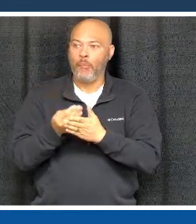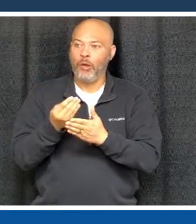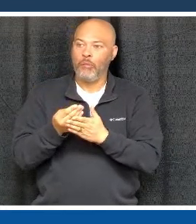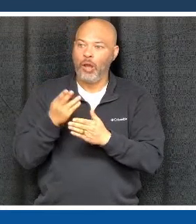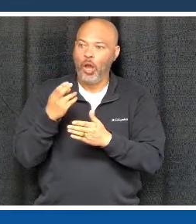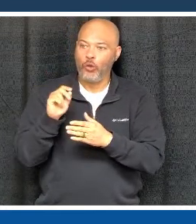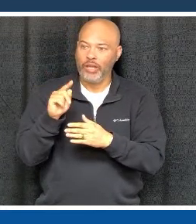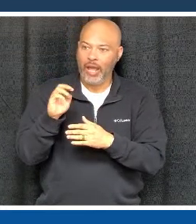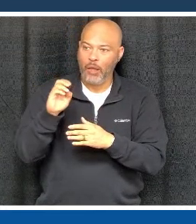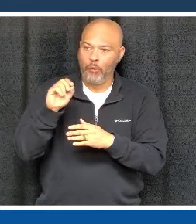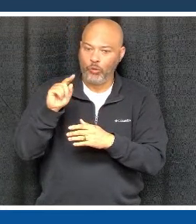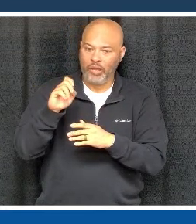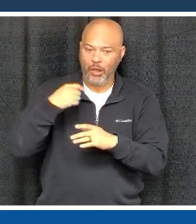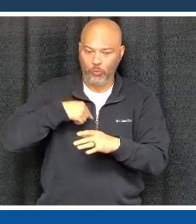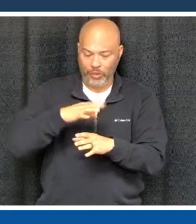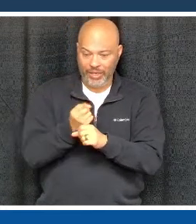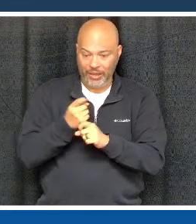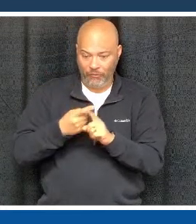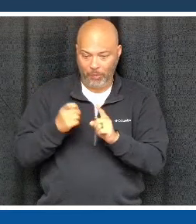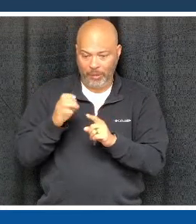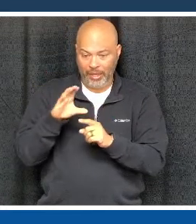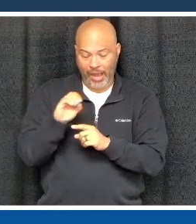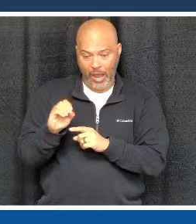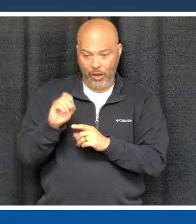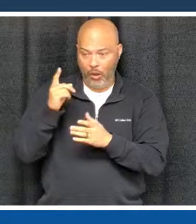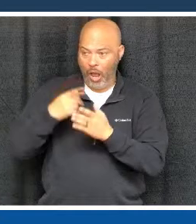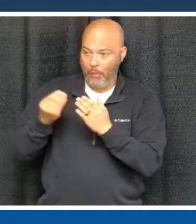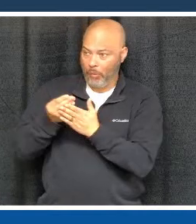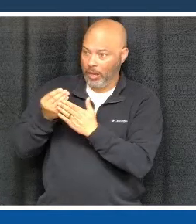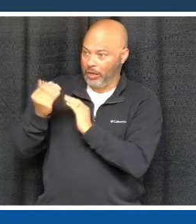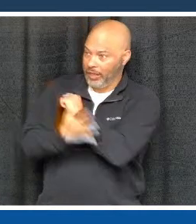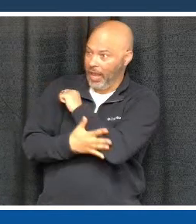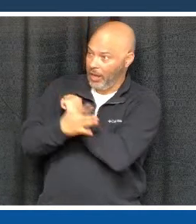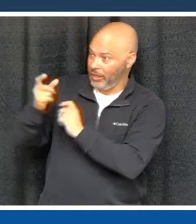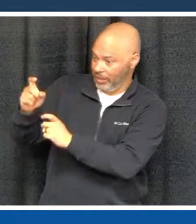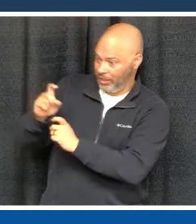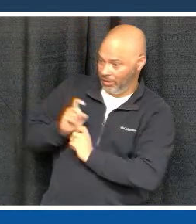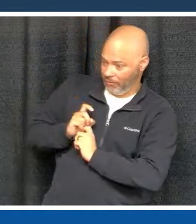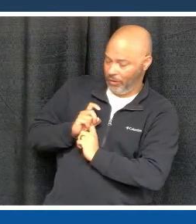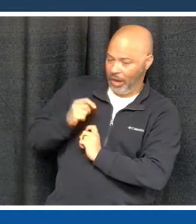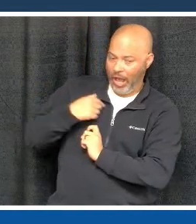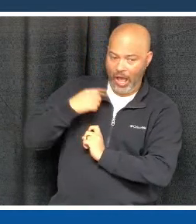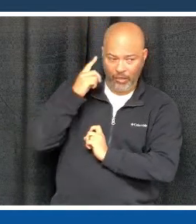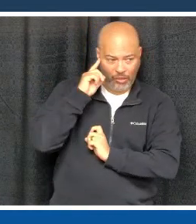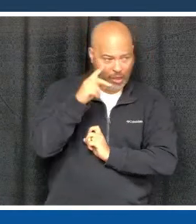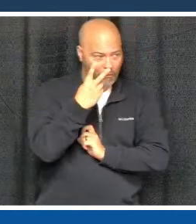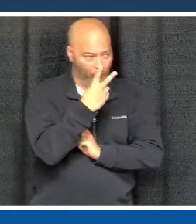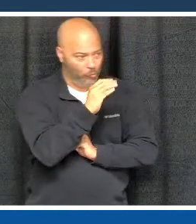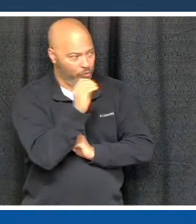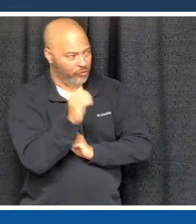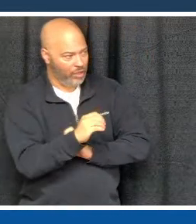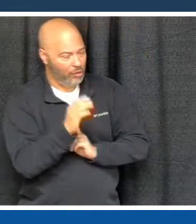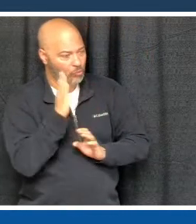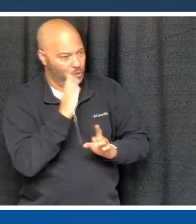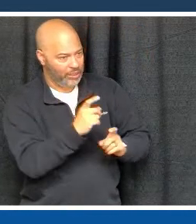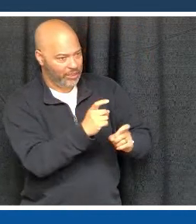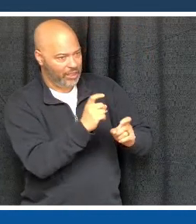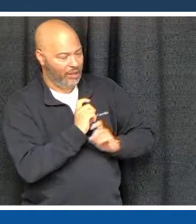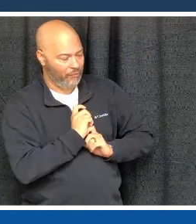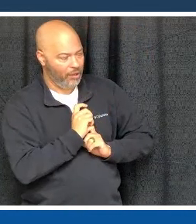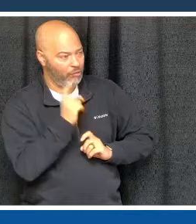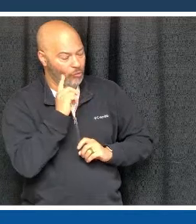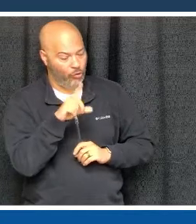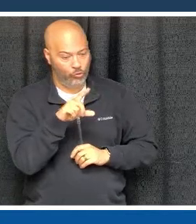motel tax that we get from the county, I was able to project where I thought the 4% would bring us. So